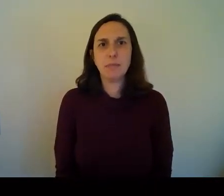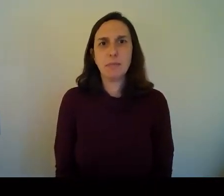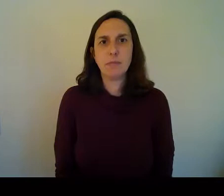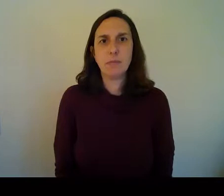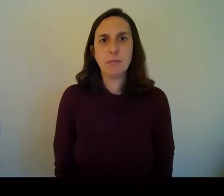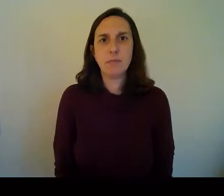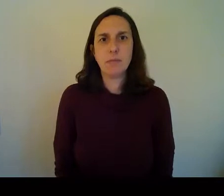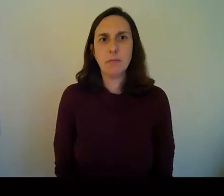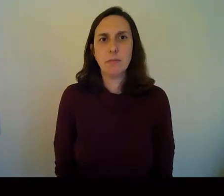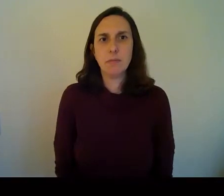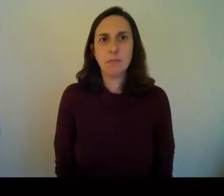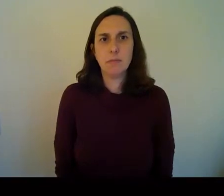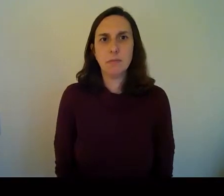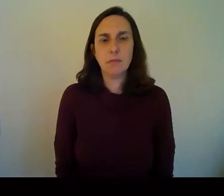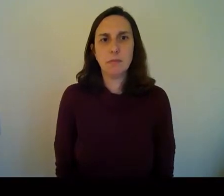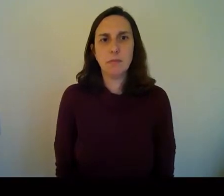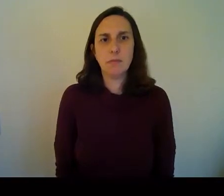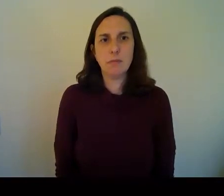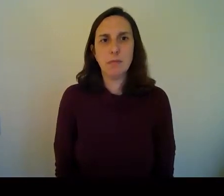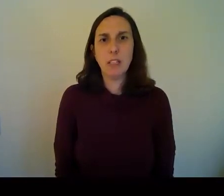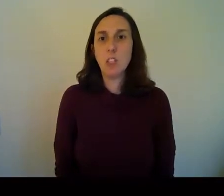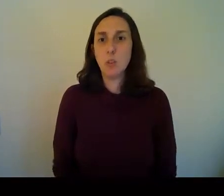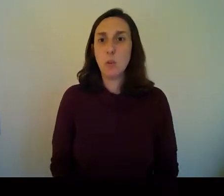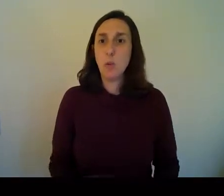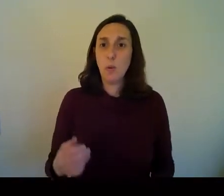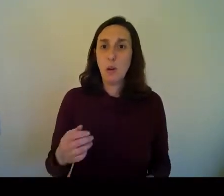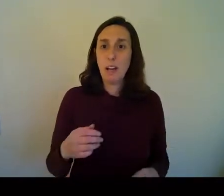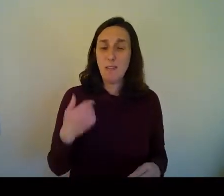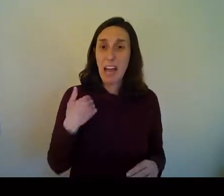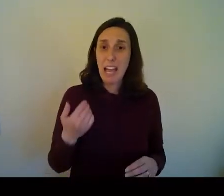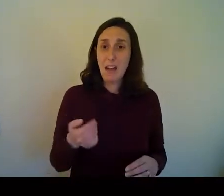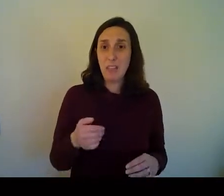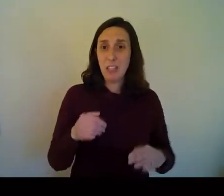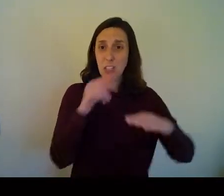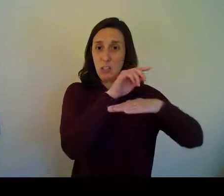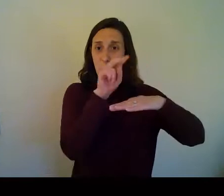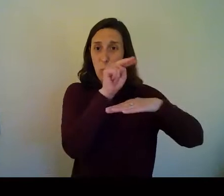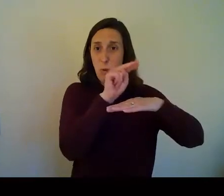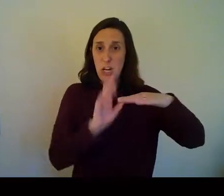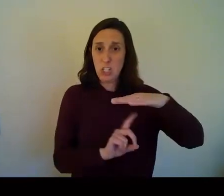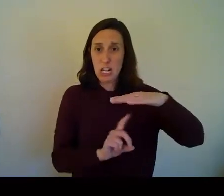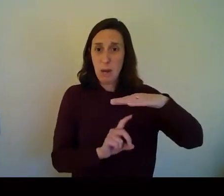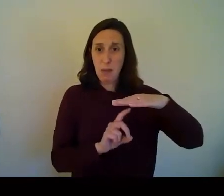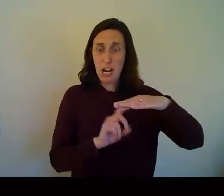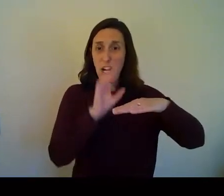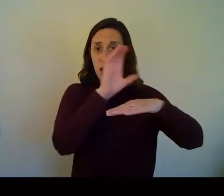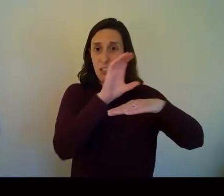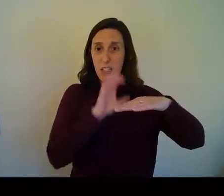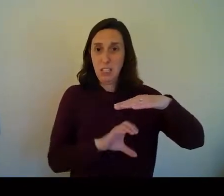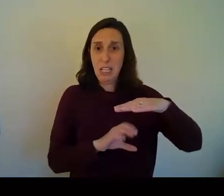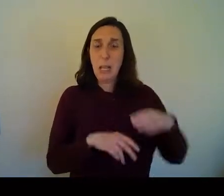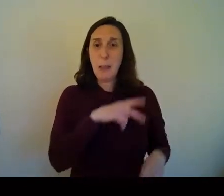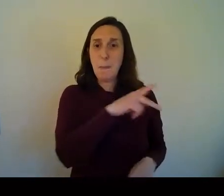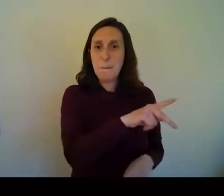Now if I break this into its two polynomials, or the numerator and the denominator, the p of x